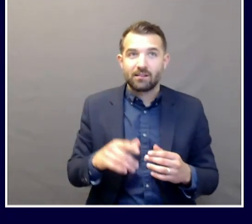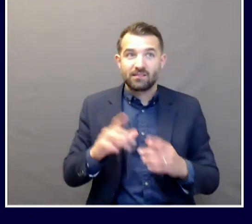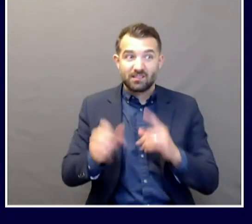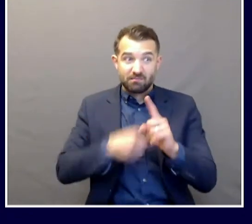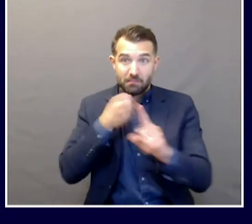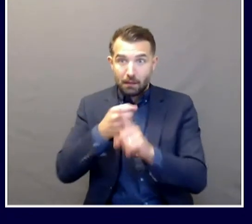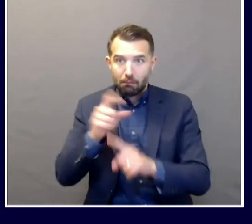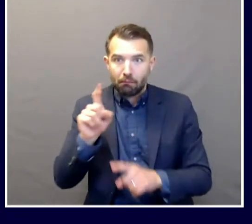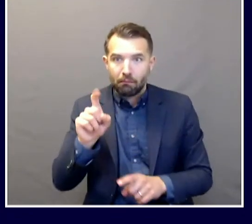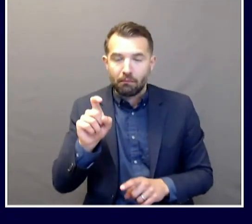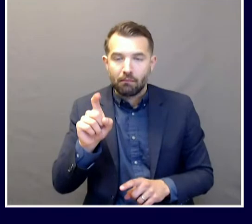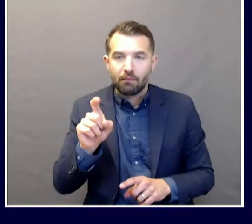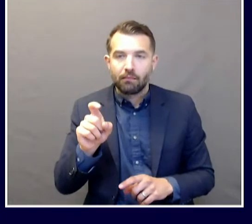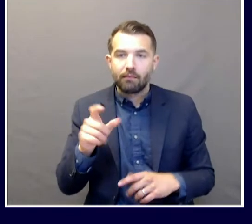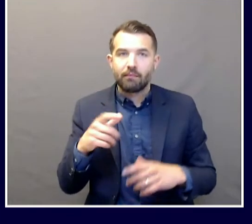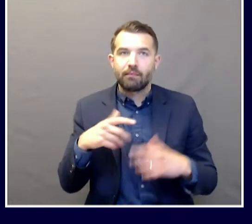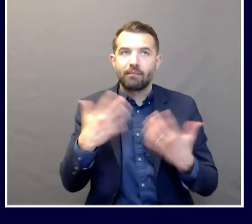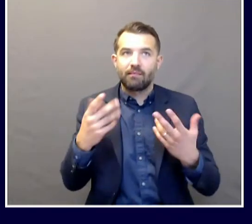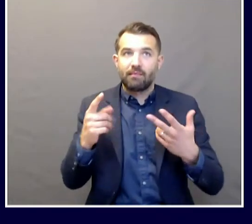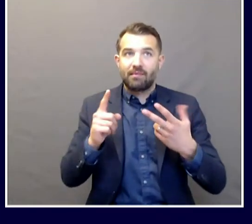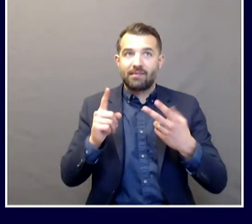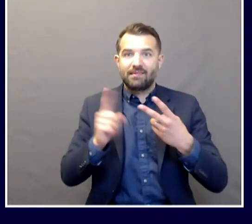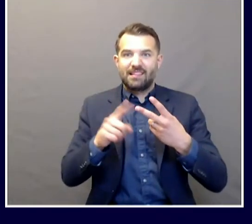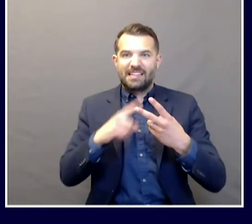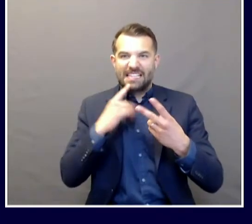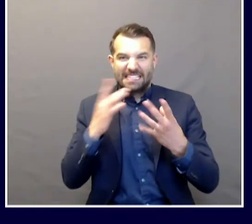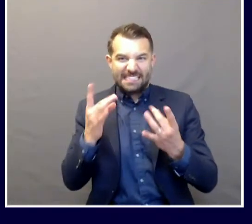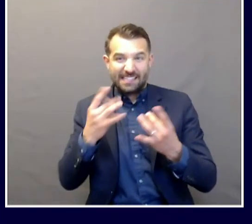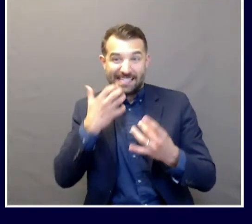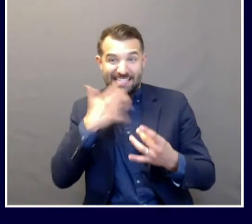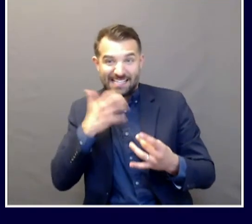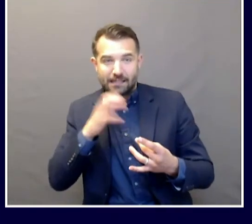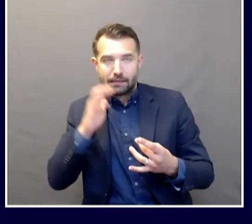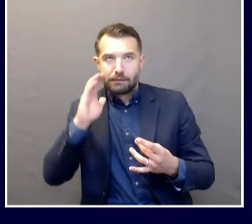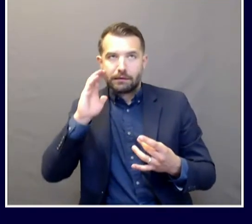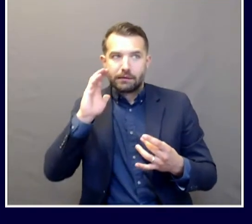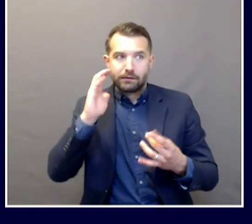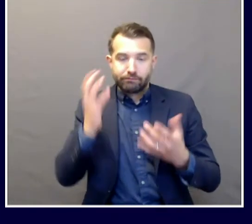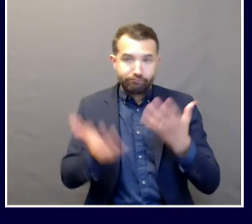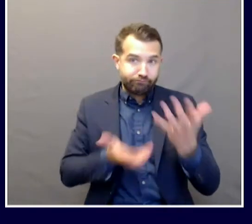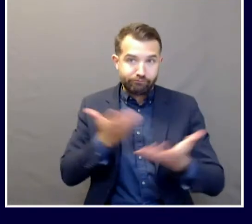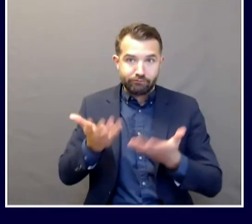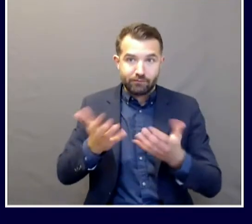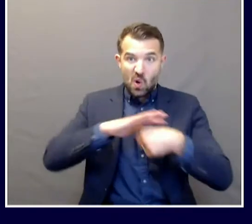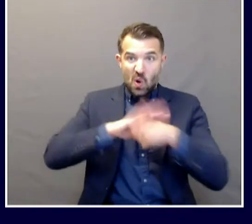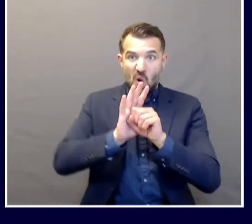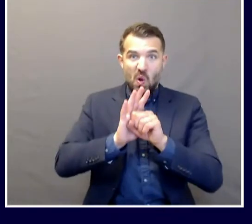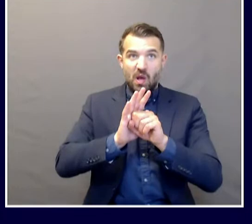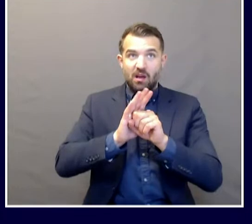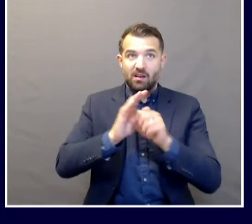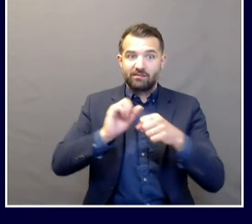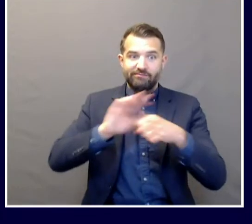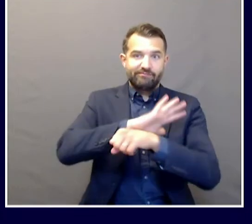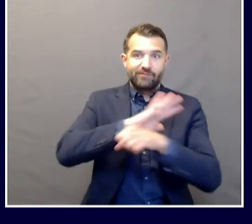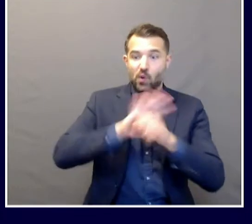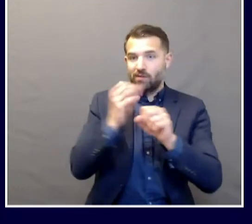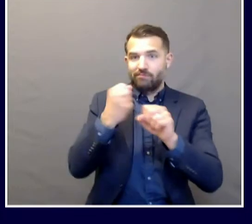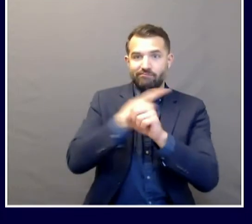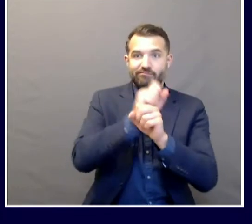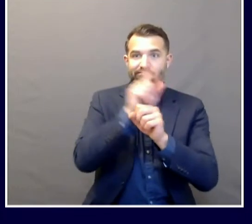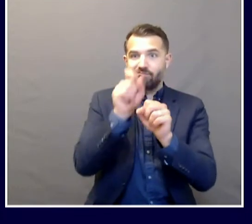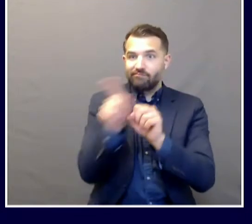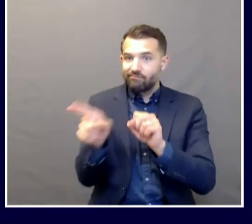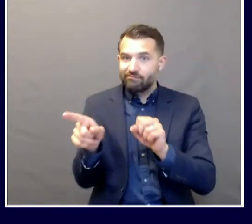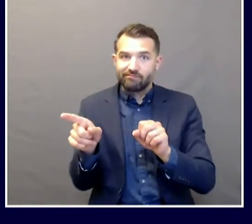debit column is what impact is the spread of variants having on pushing in the opposite direction there. So on